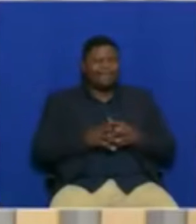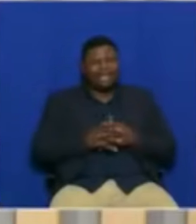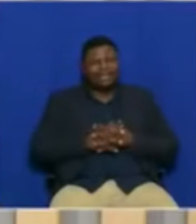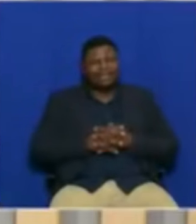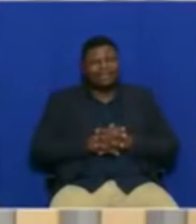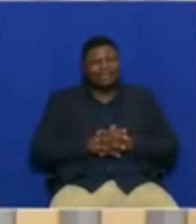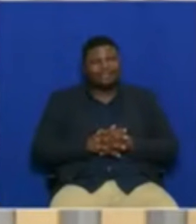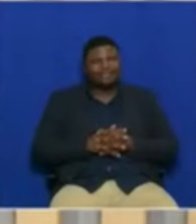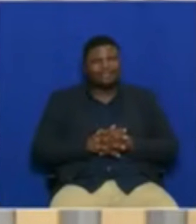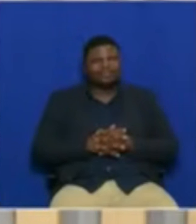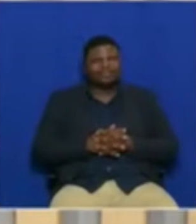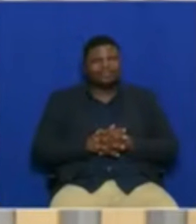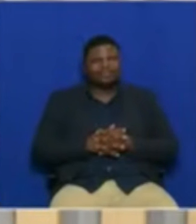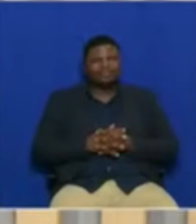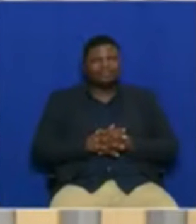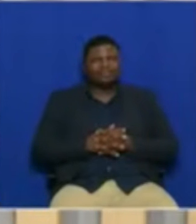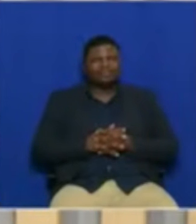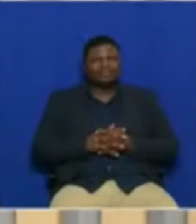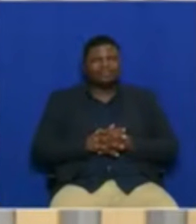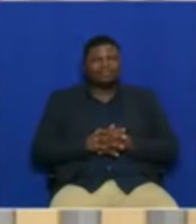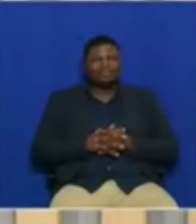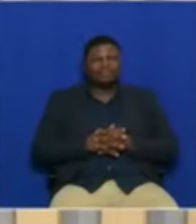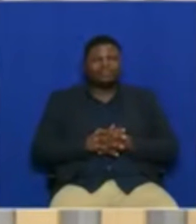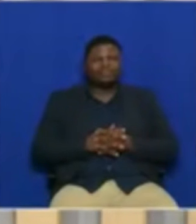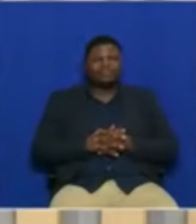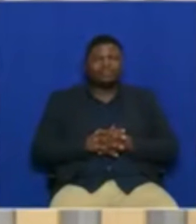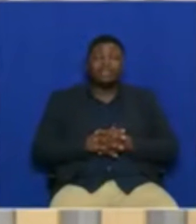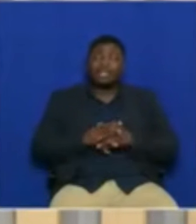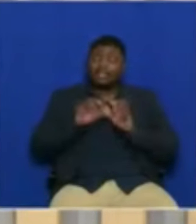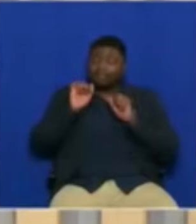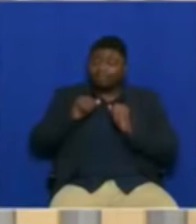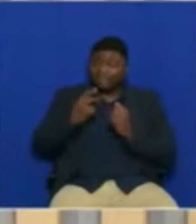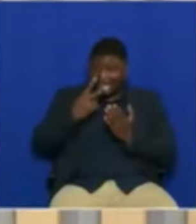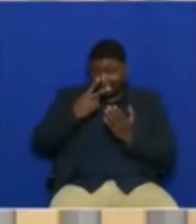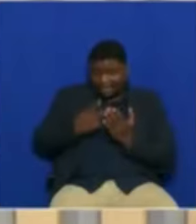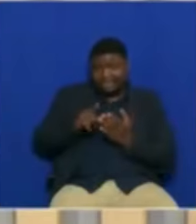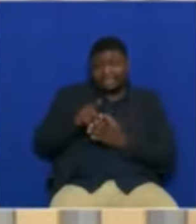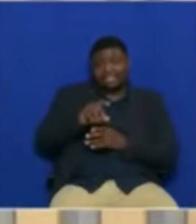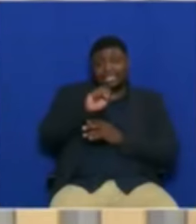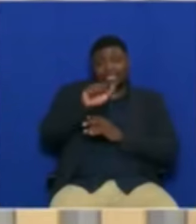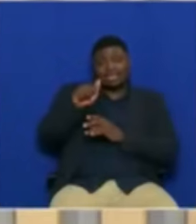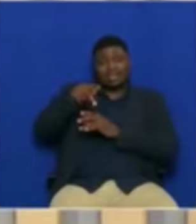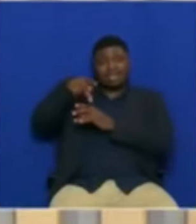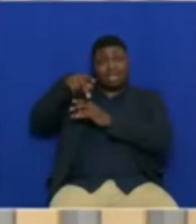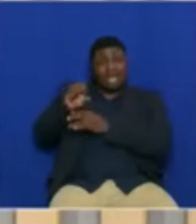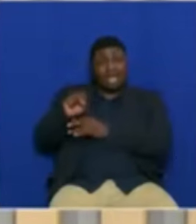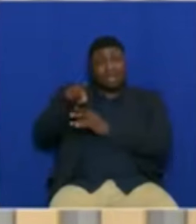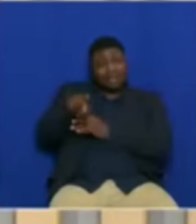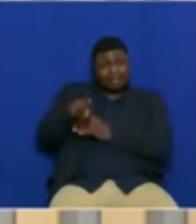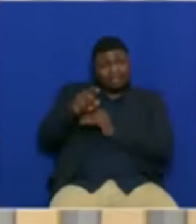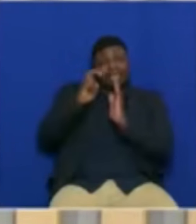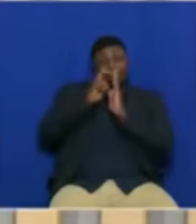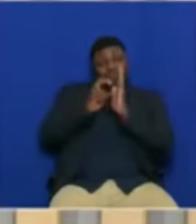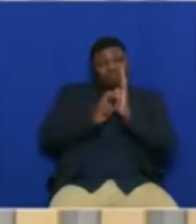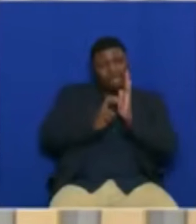I see the SAPS regulation and the manner in which they do, and each case is decided on its own merits.